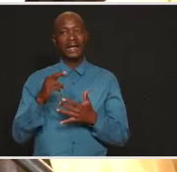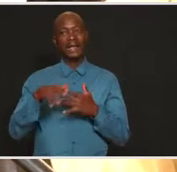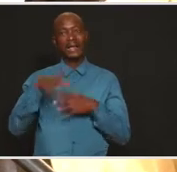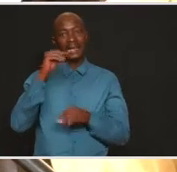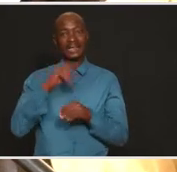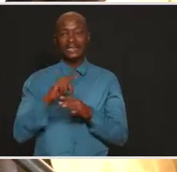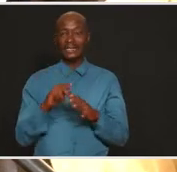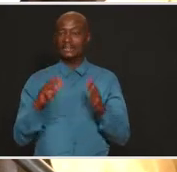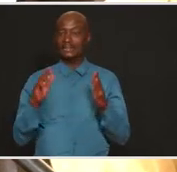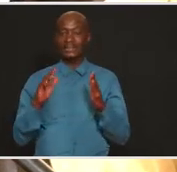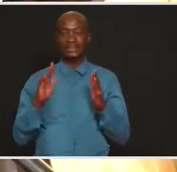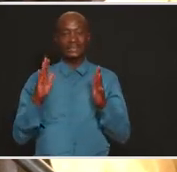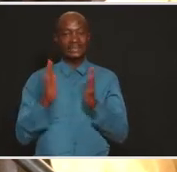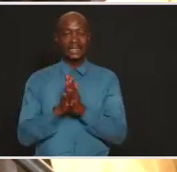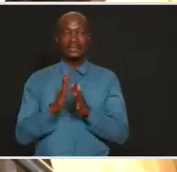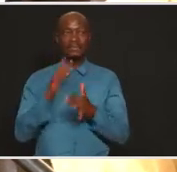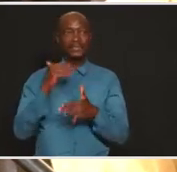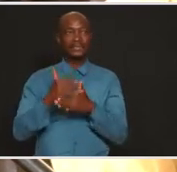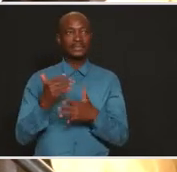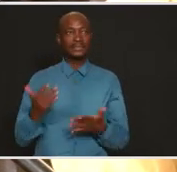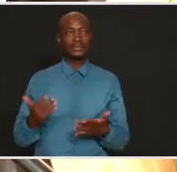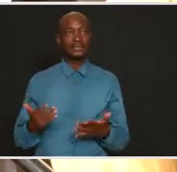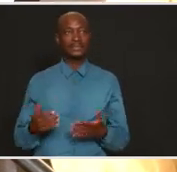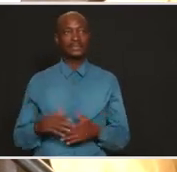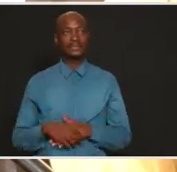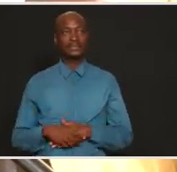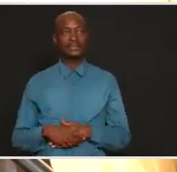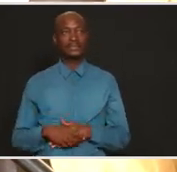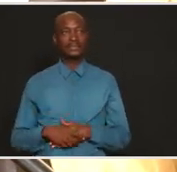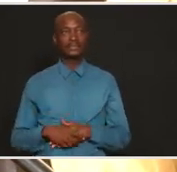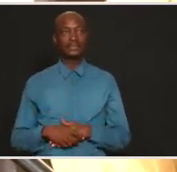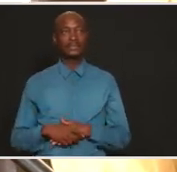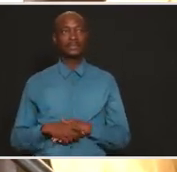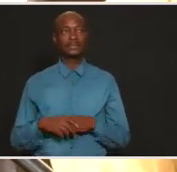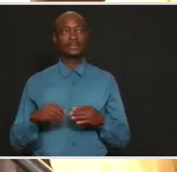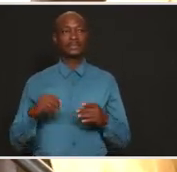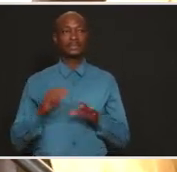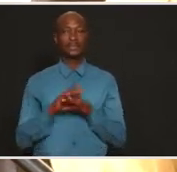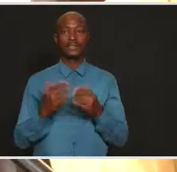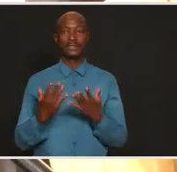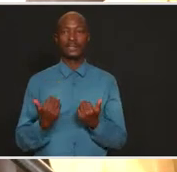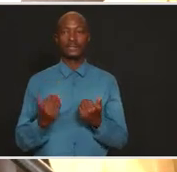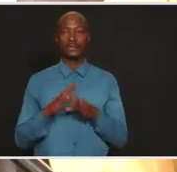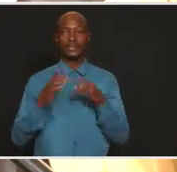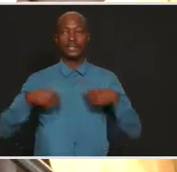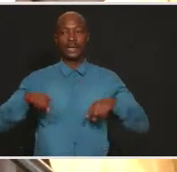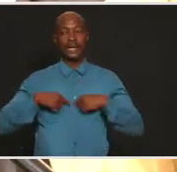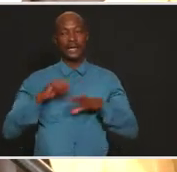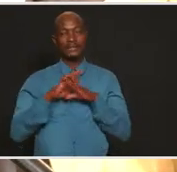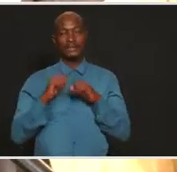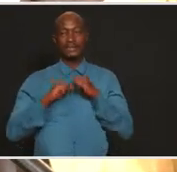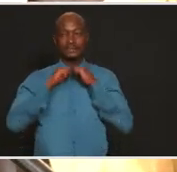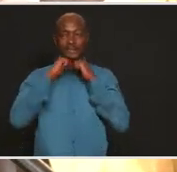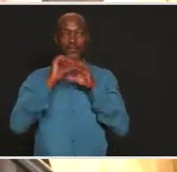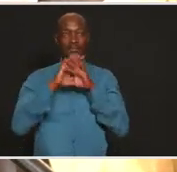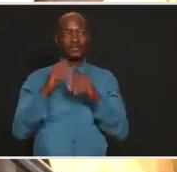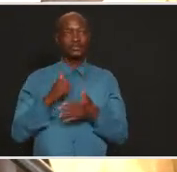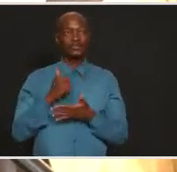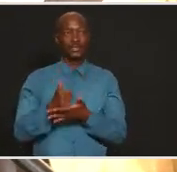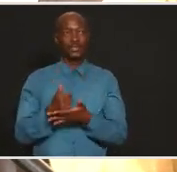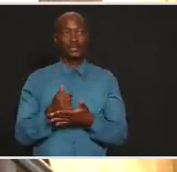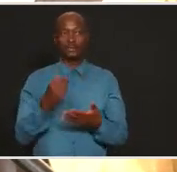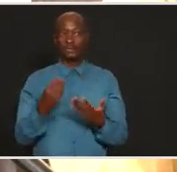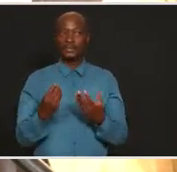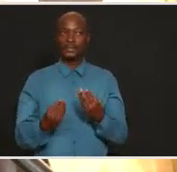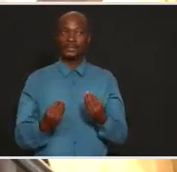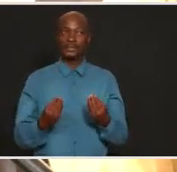page 10 like 10 pages and then they're expecting us as parents to assist the Learners